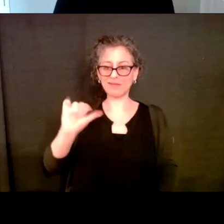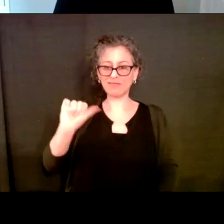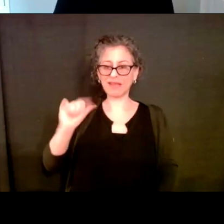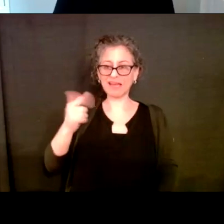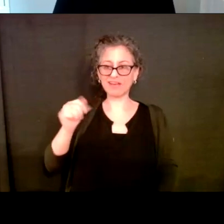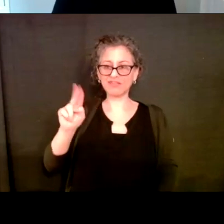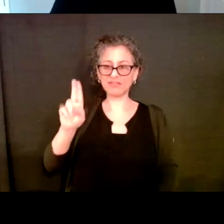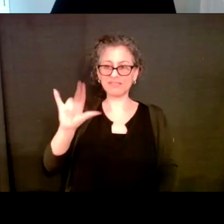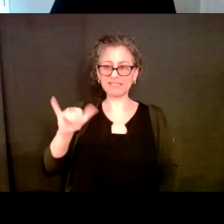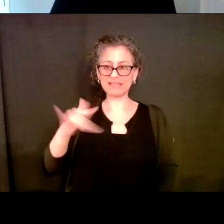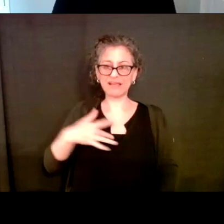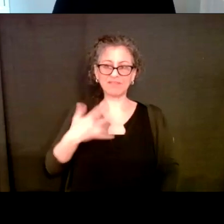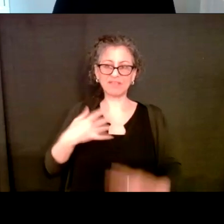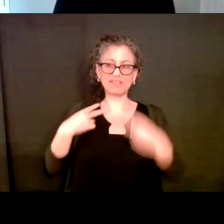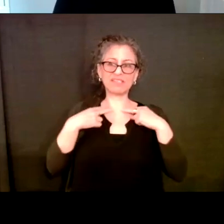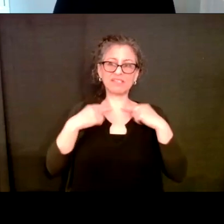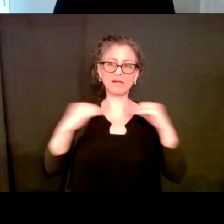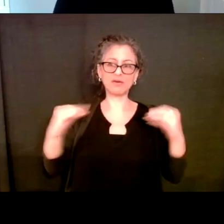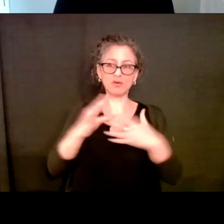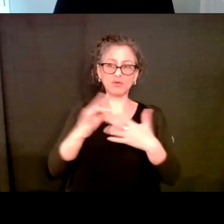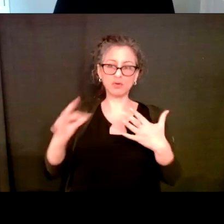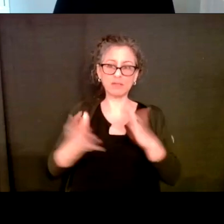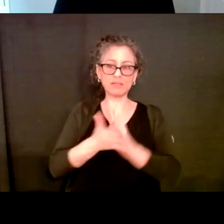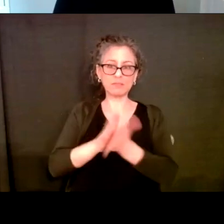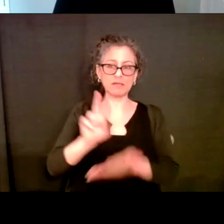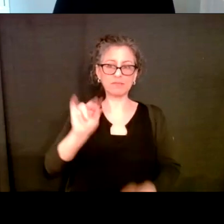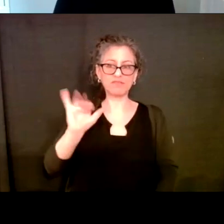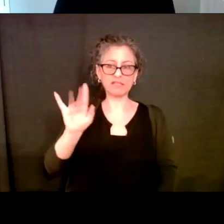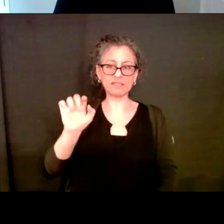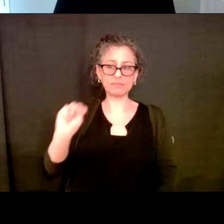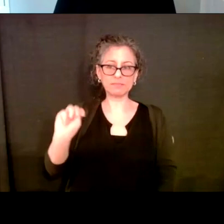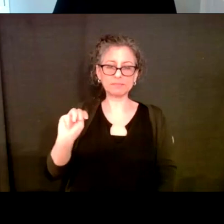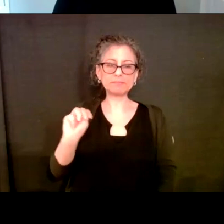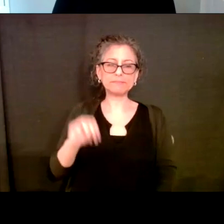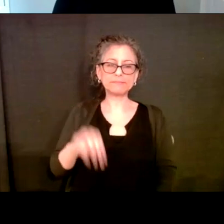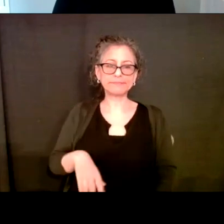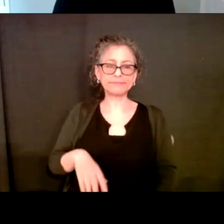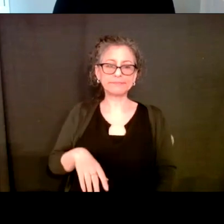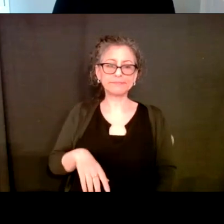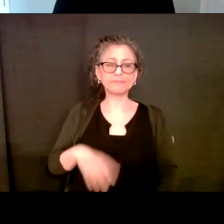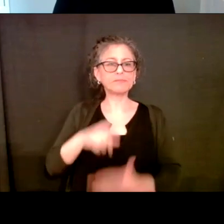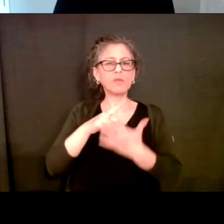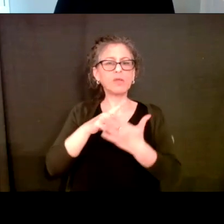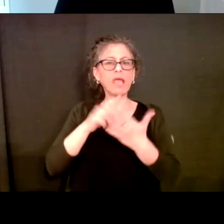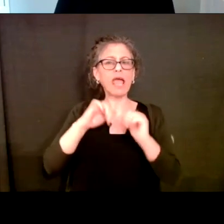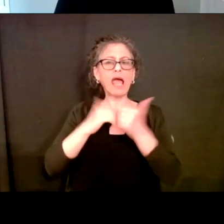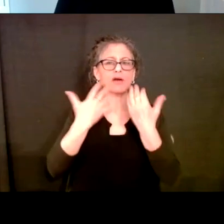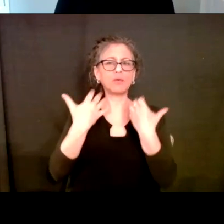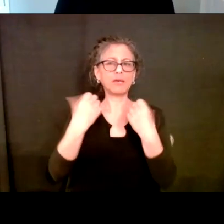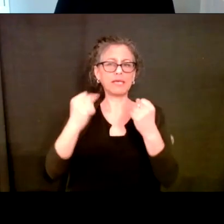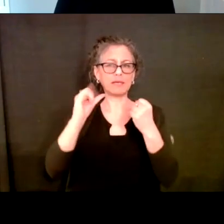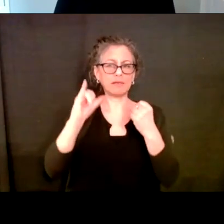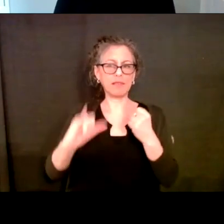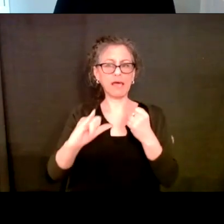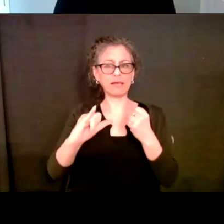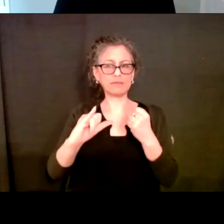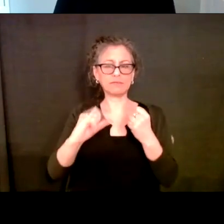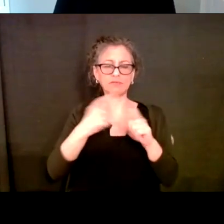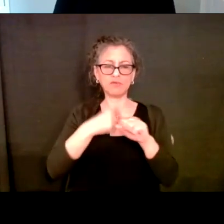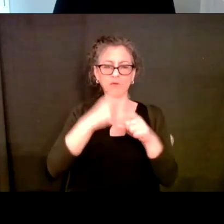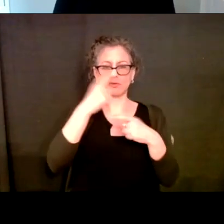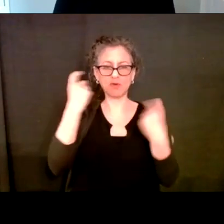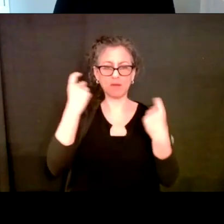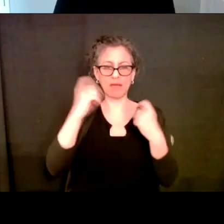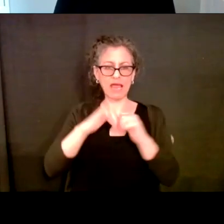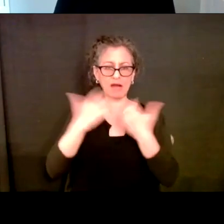matter and becoming the victim. So then what will it take to heal the wounds of trauma?